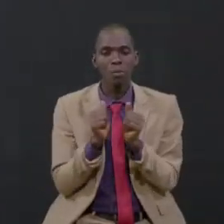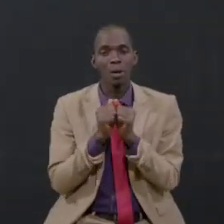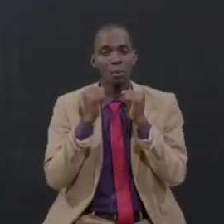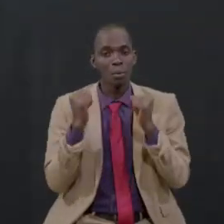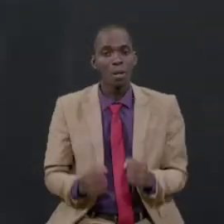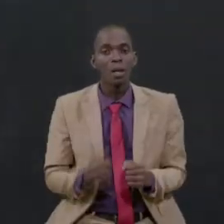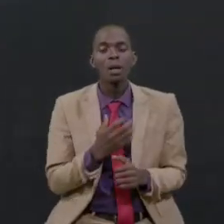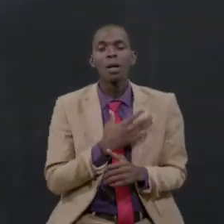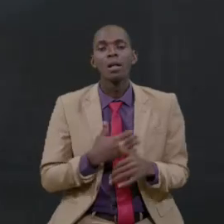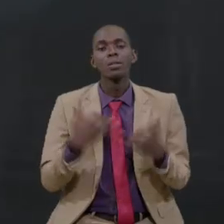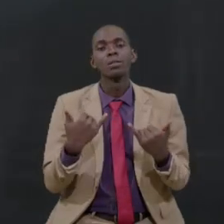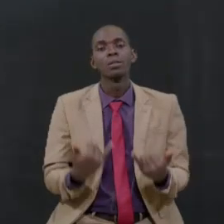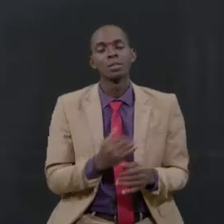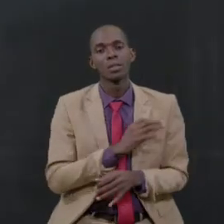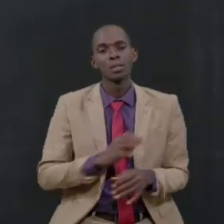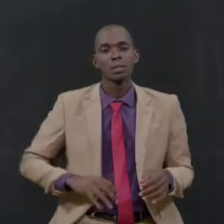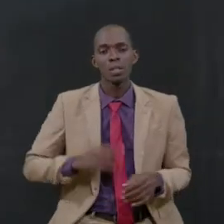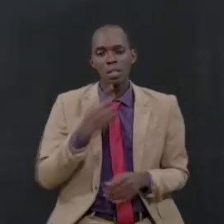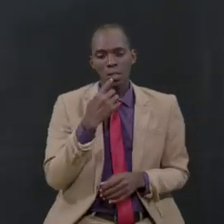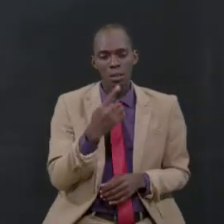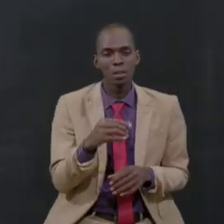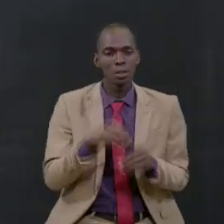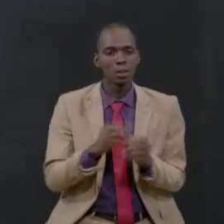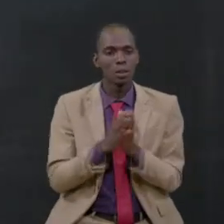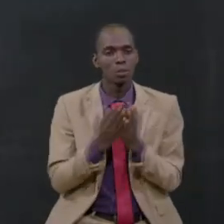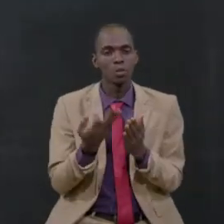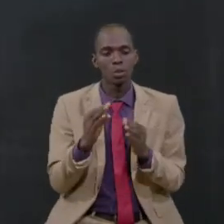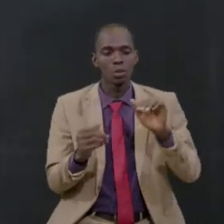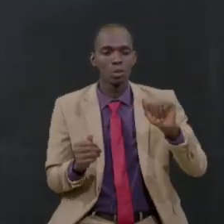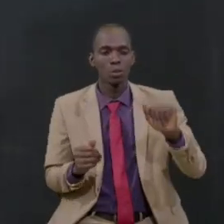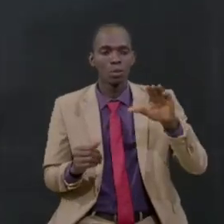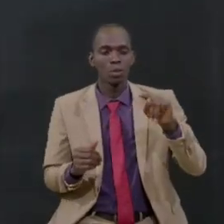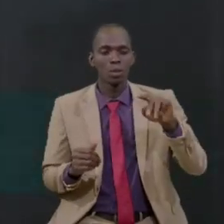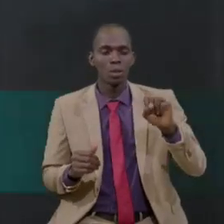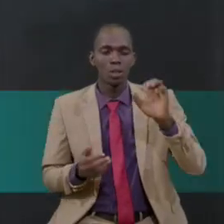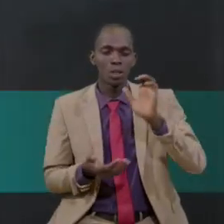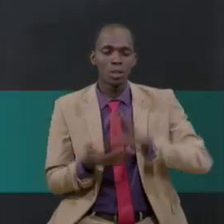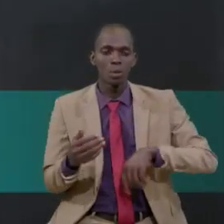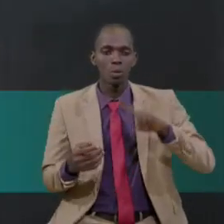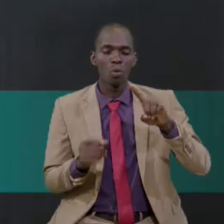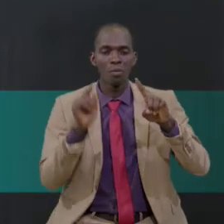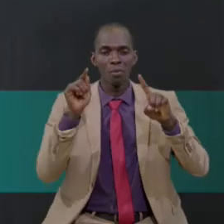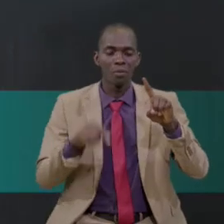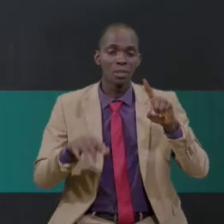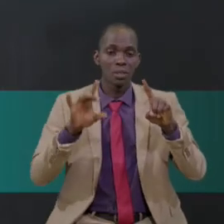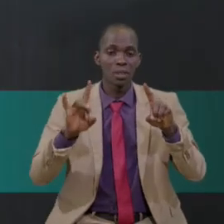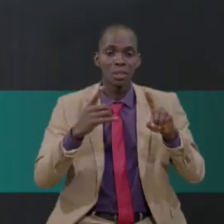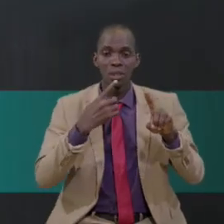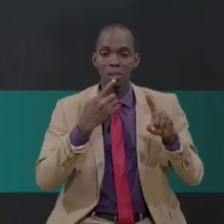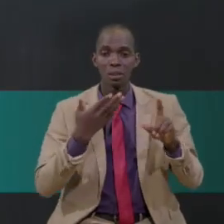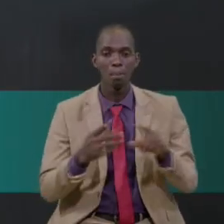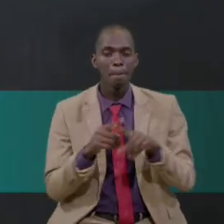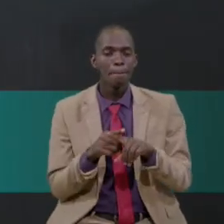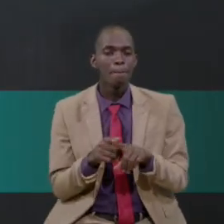them, Acts 1 verse 8, and he says in Acts 1 verse 8, but he shall receive